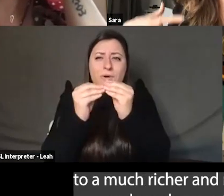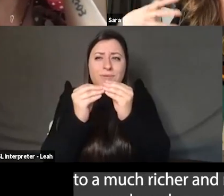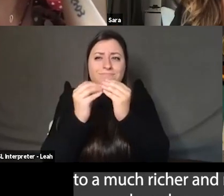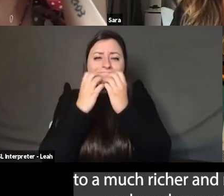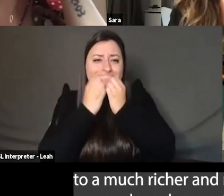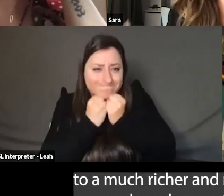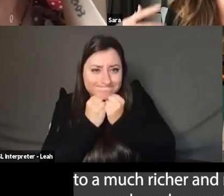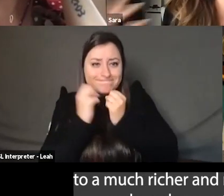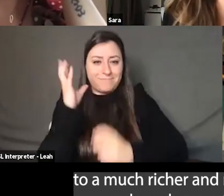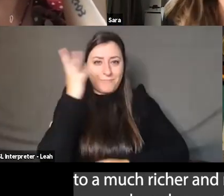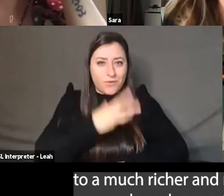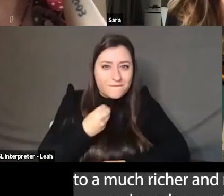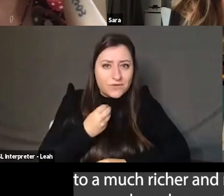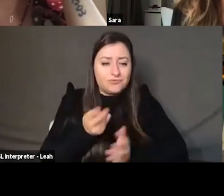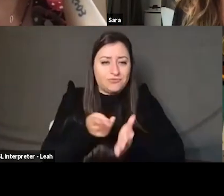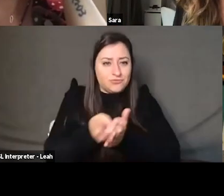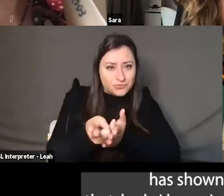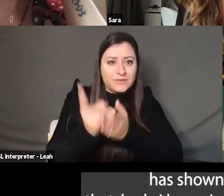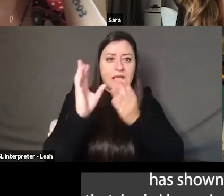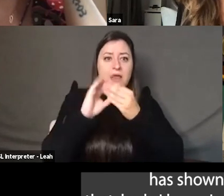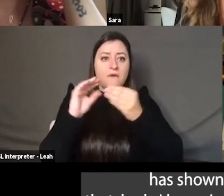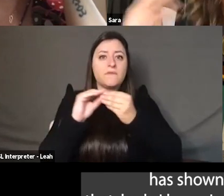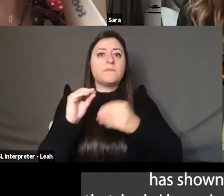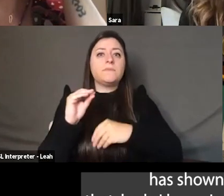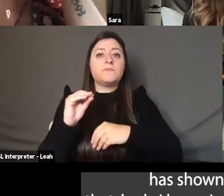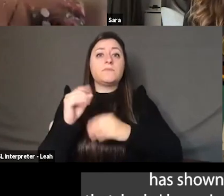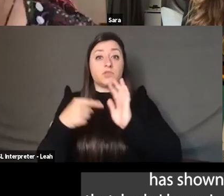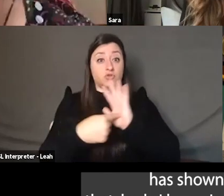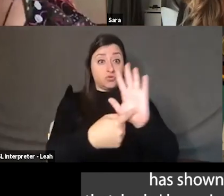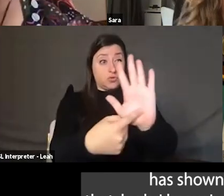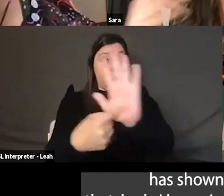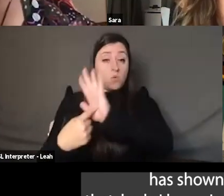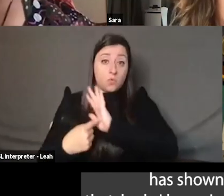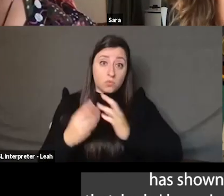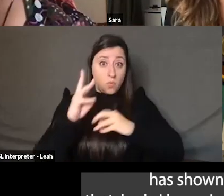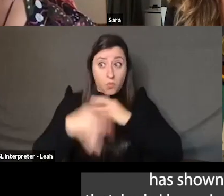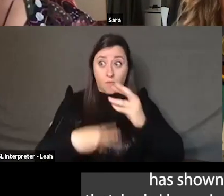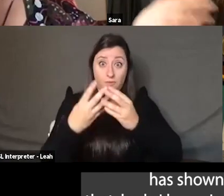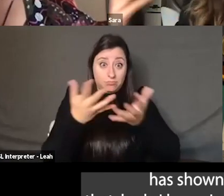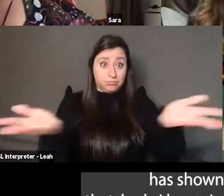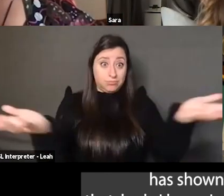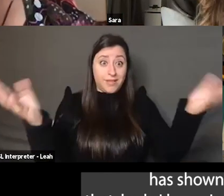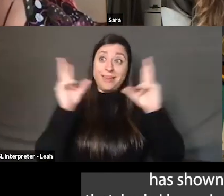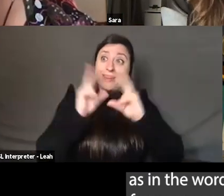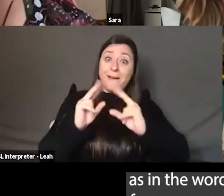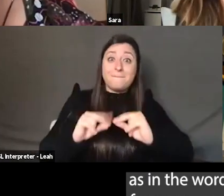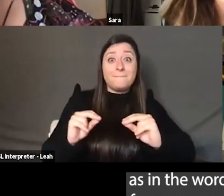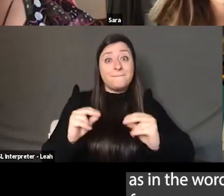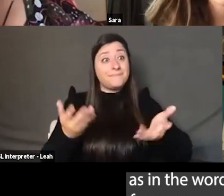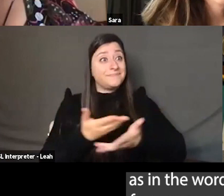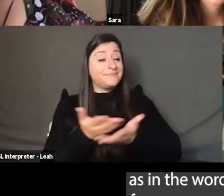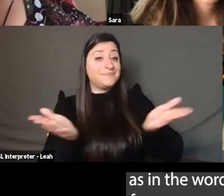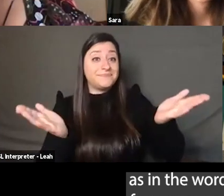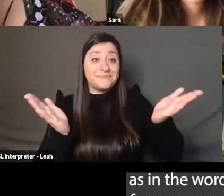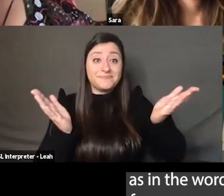much more beautiful and much more truthful narrative, has shown the world that, look, I know Lebanon is a message, as in the